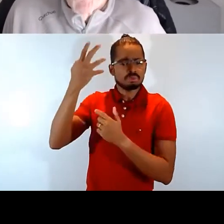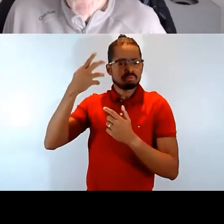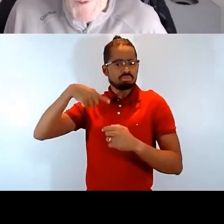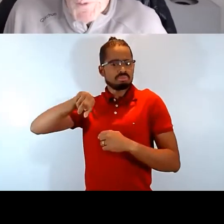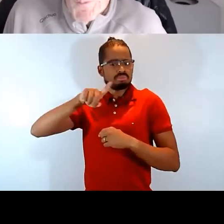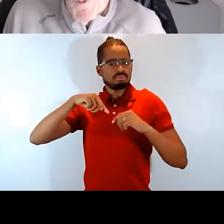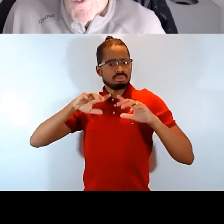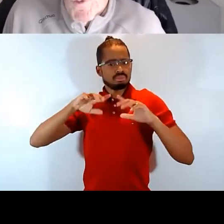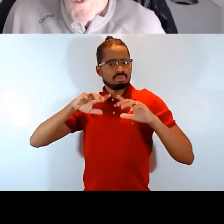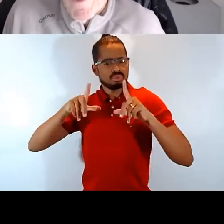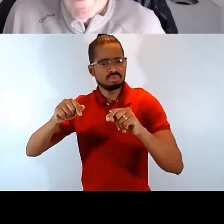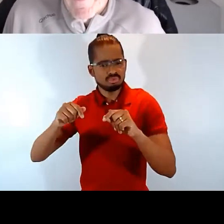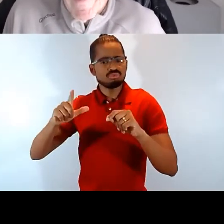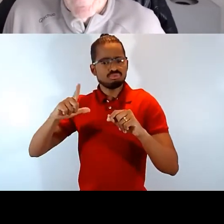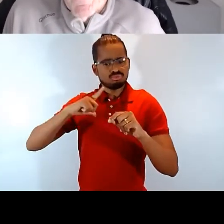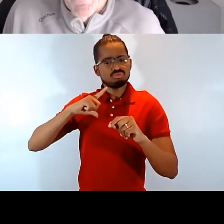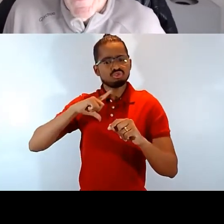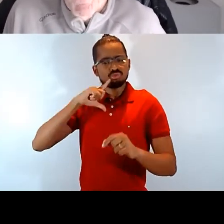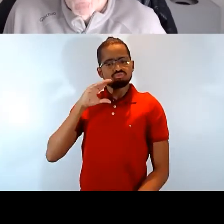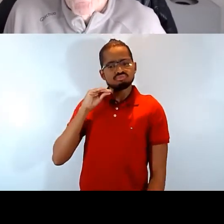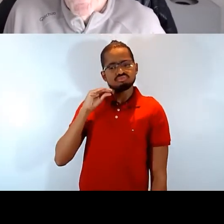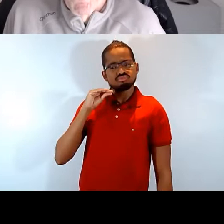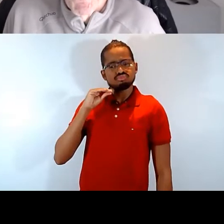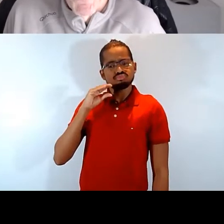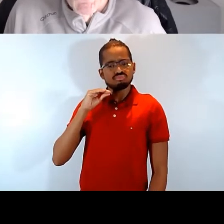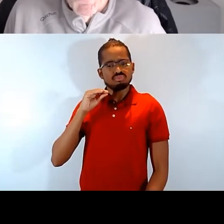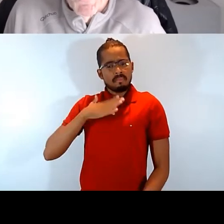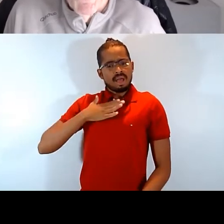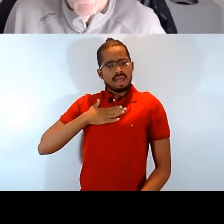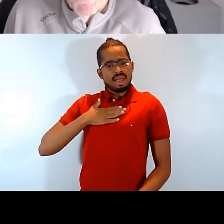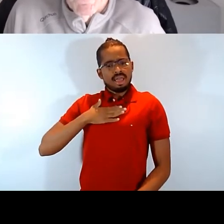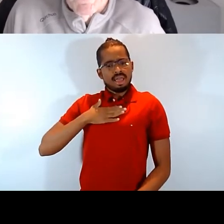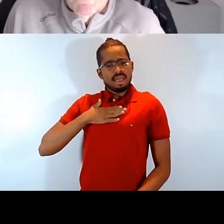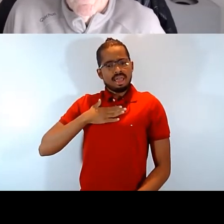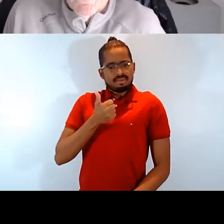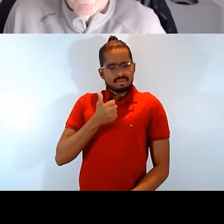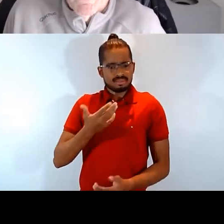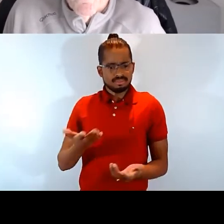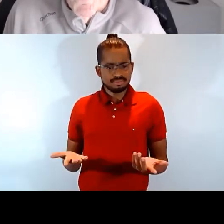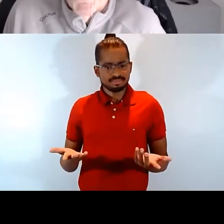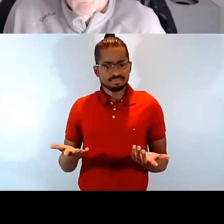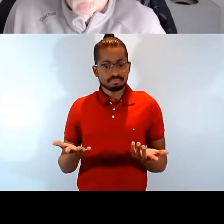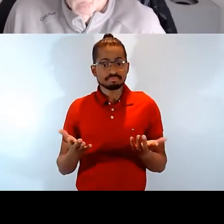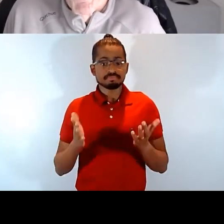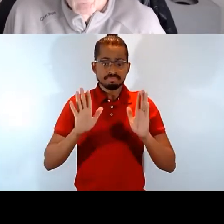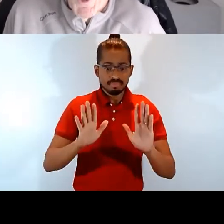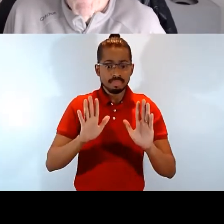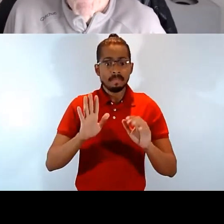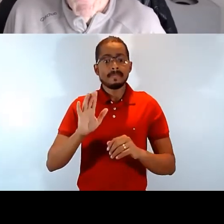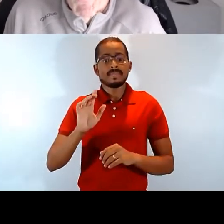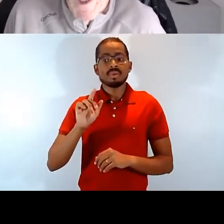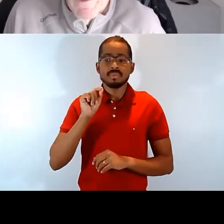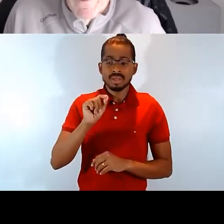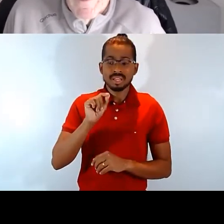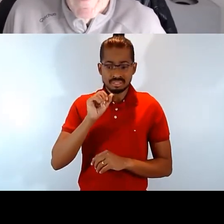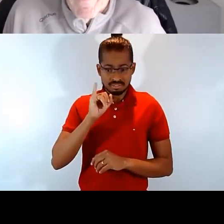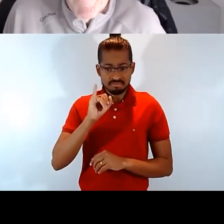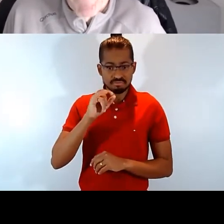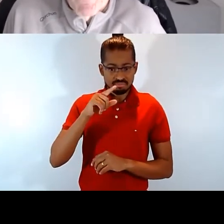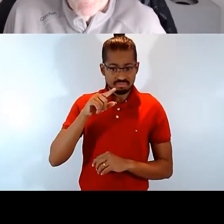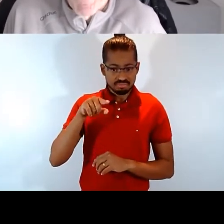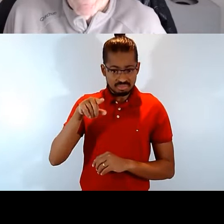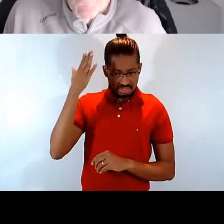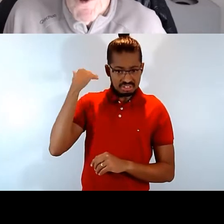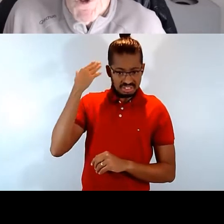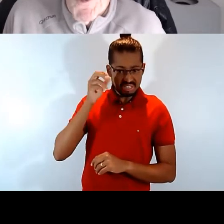So the principle was that if conference interpreters were to do their job very well,